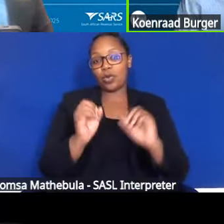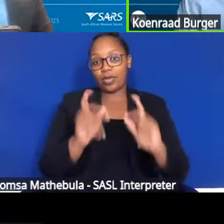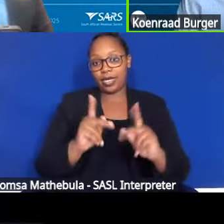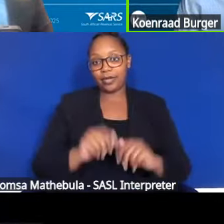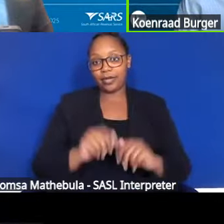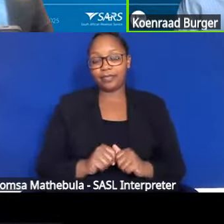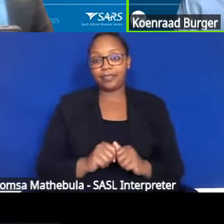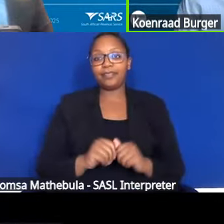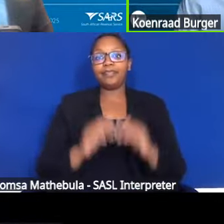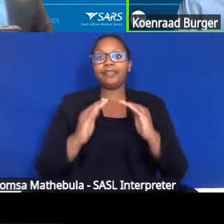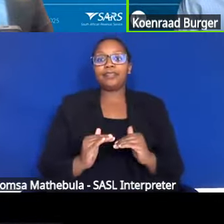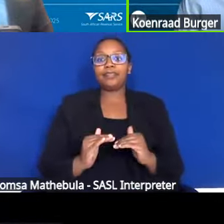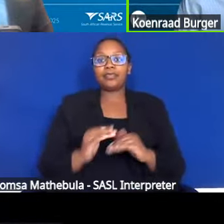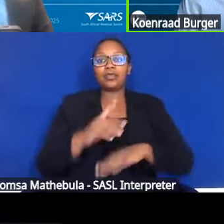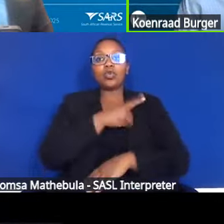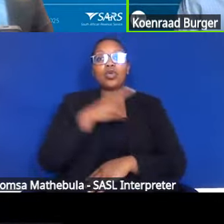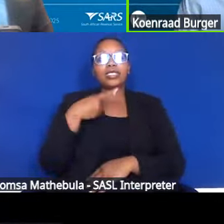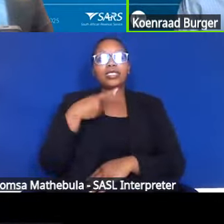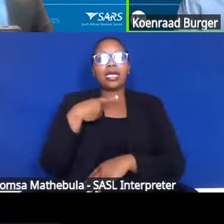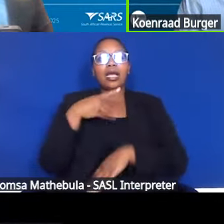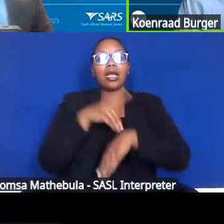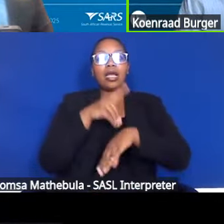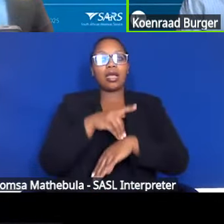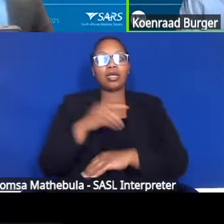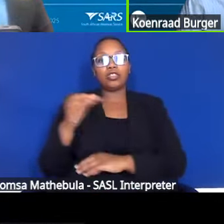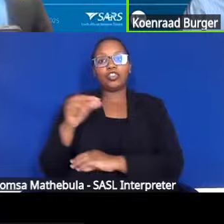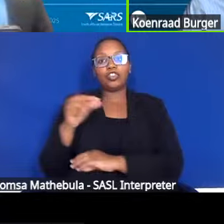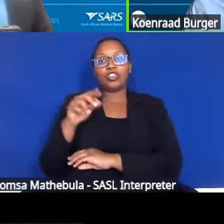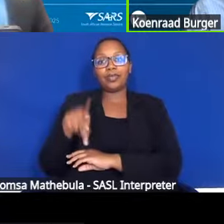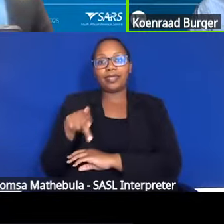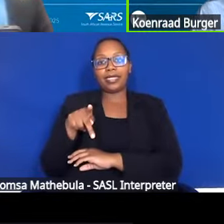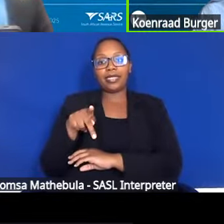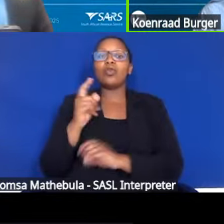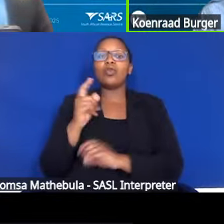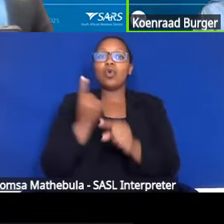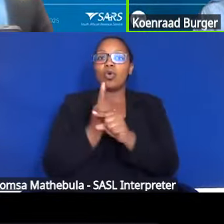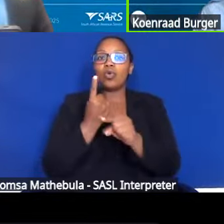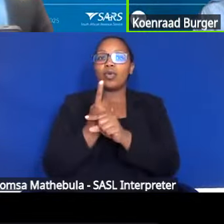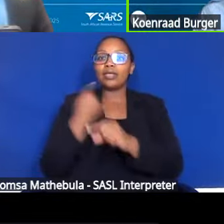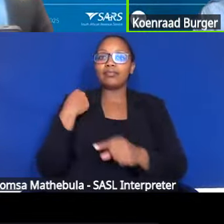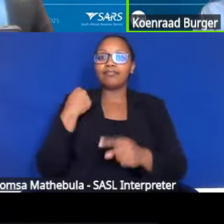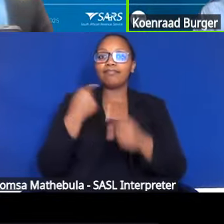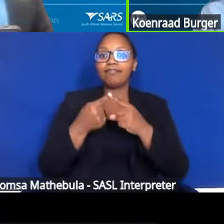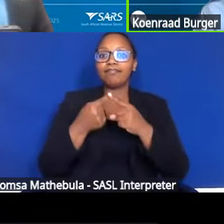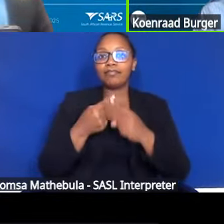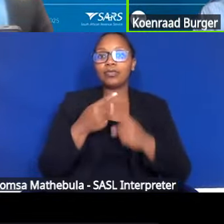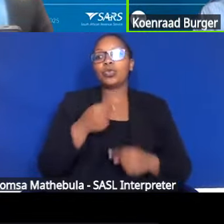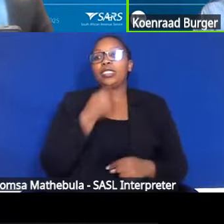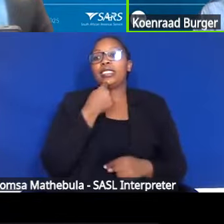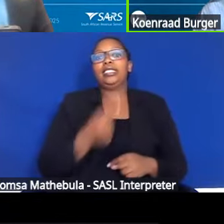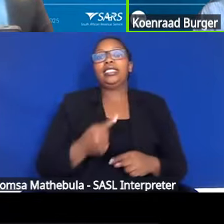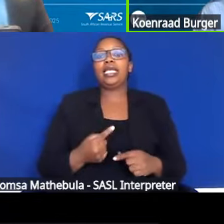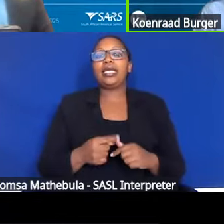GP, we have always maintained as SARS